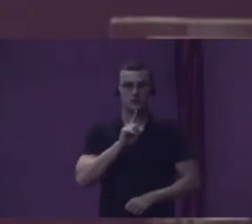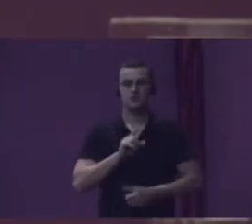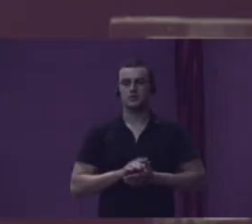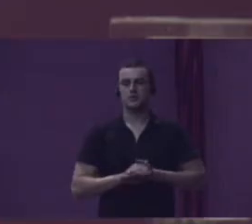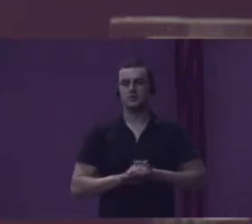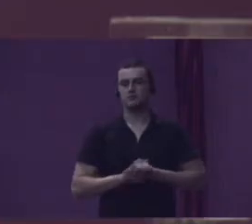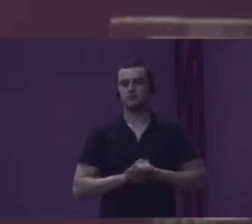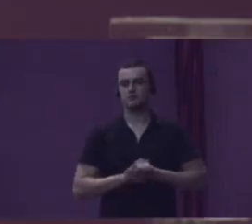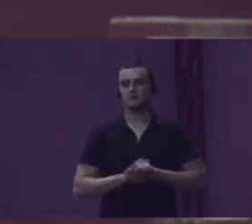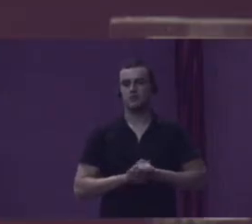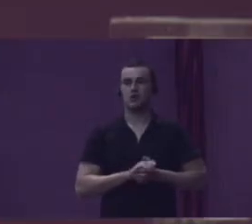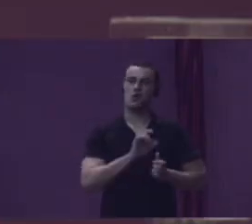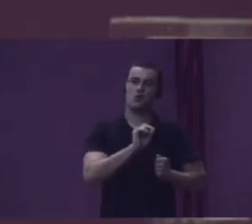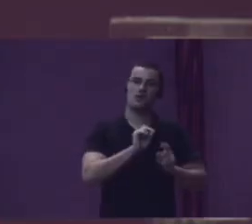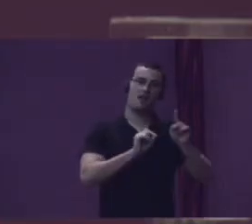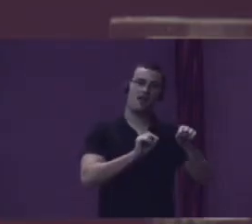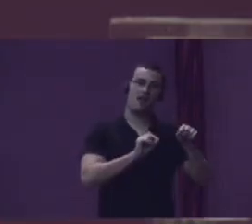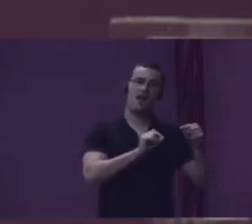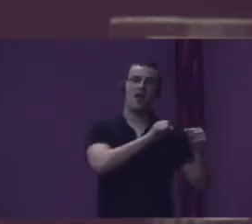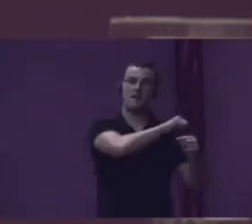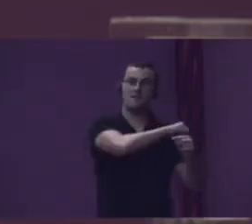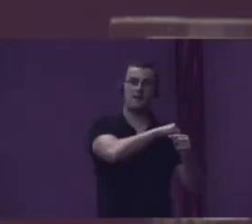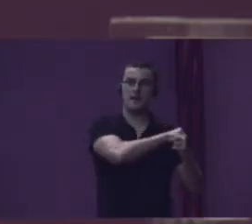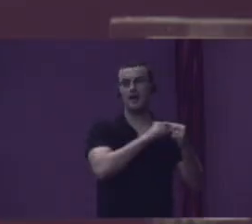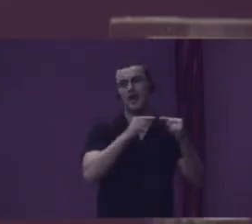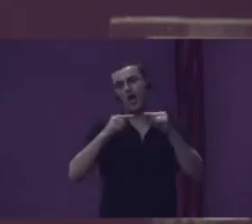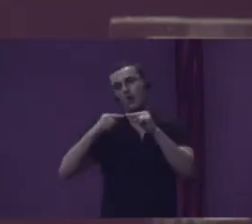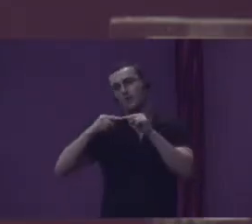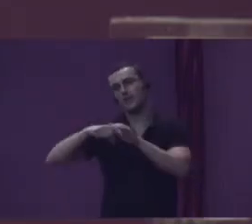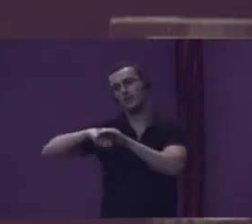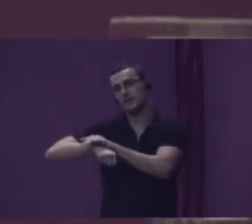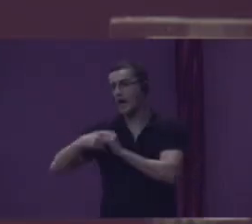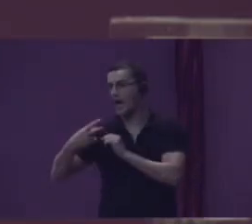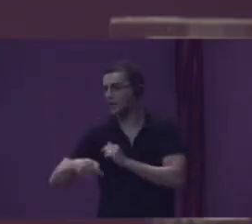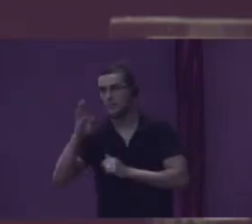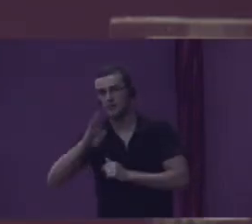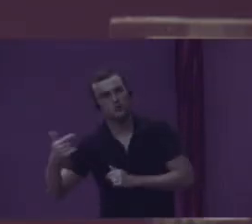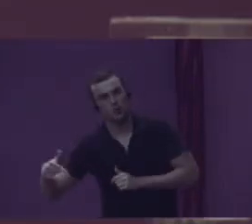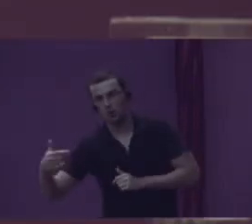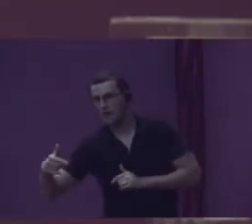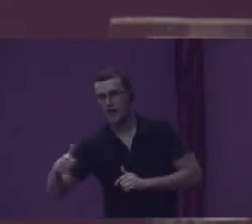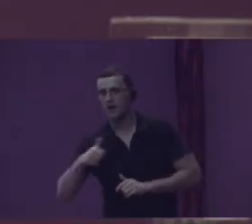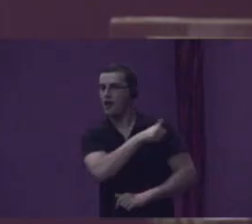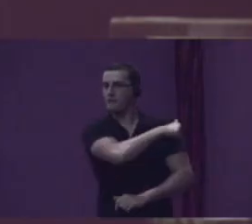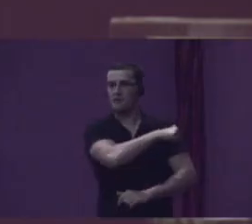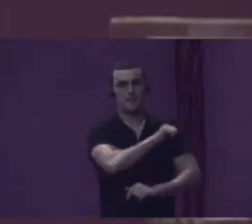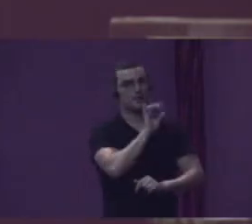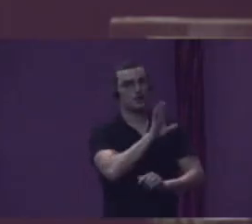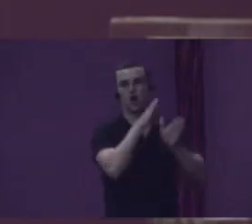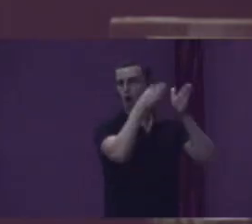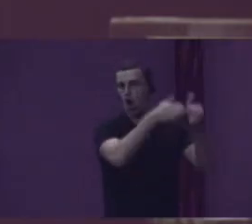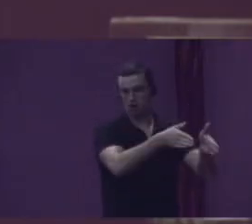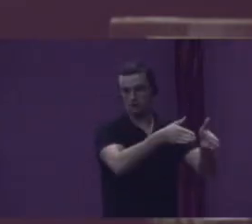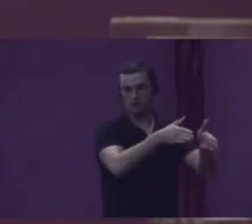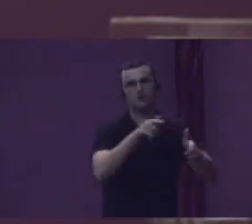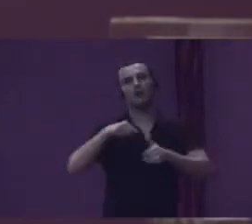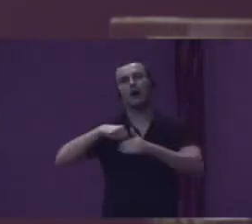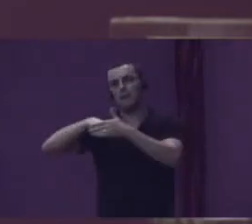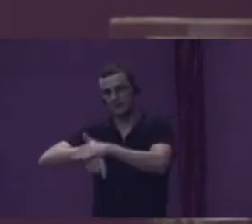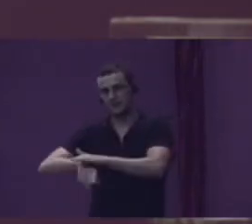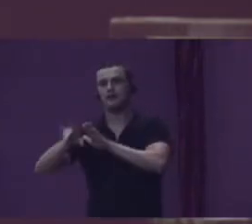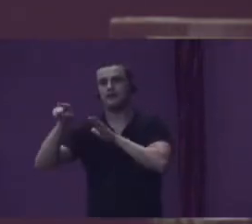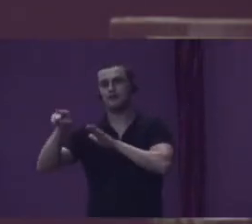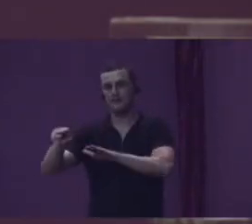something exactly the same here in Brazil. But most CNMs, as we're called, work in a hospital